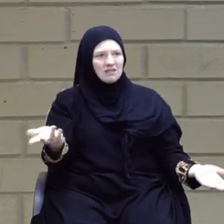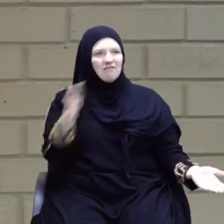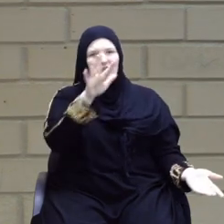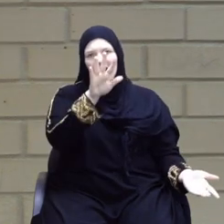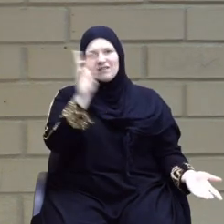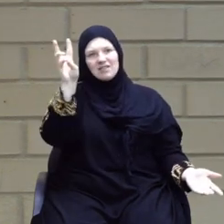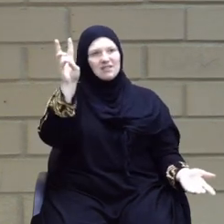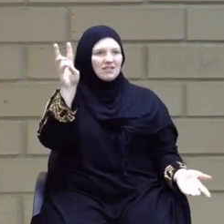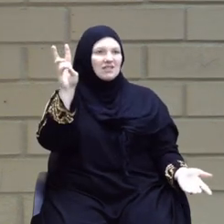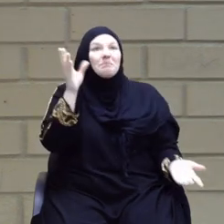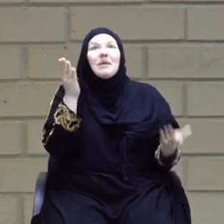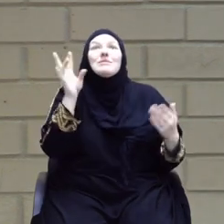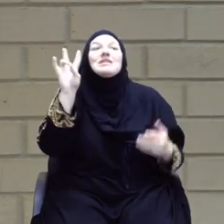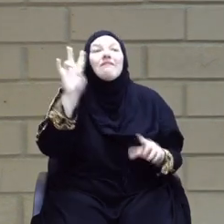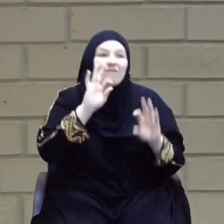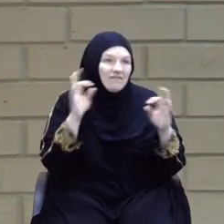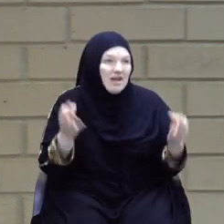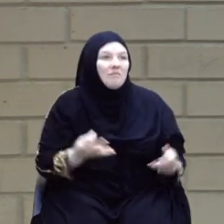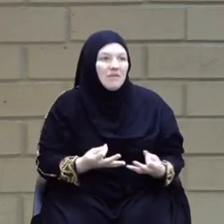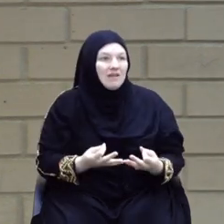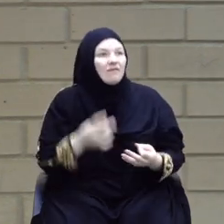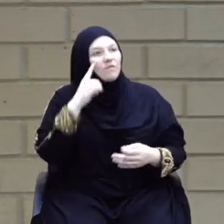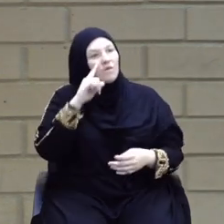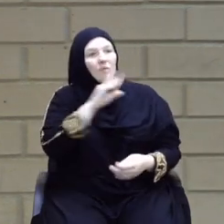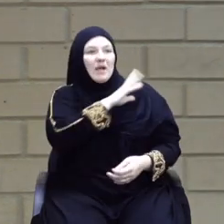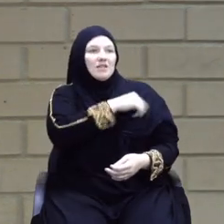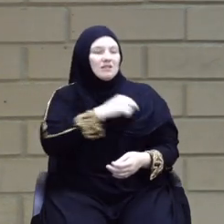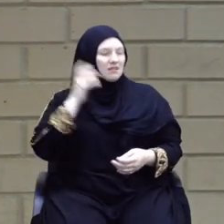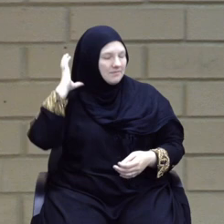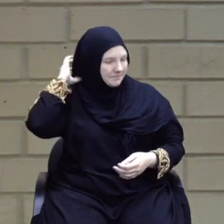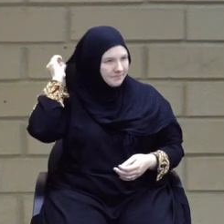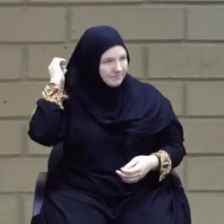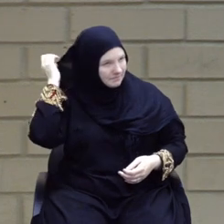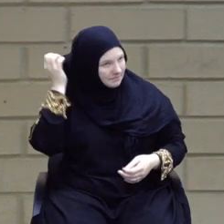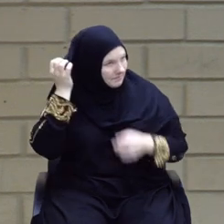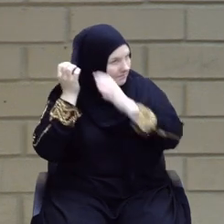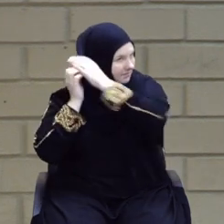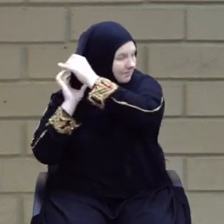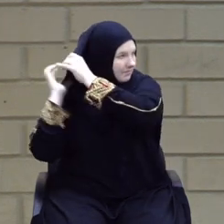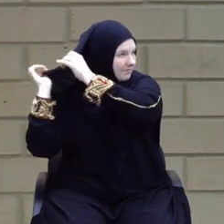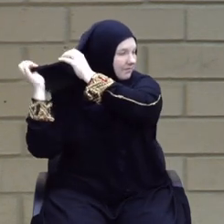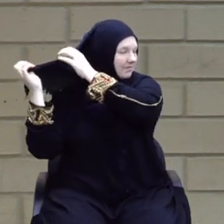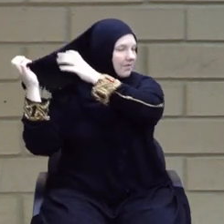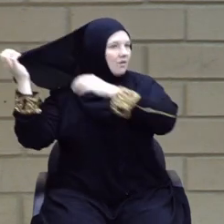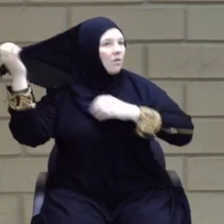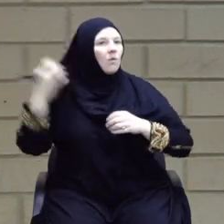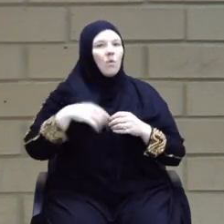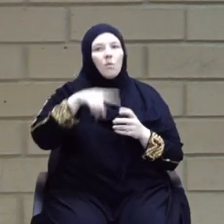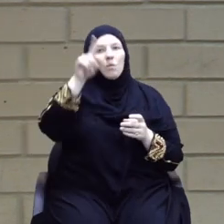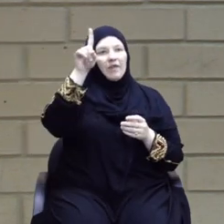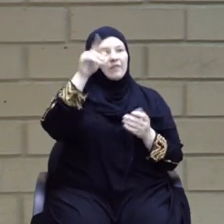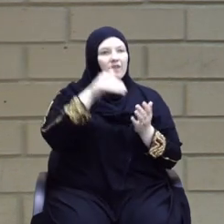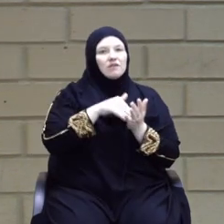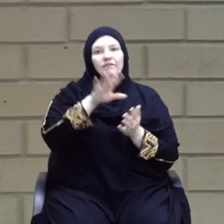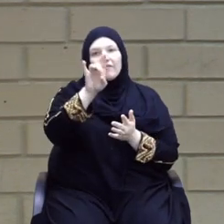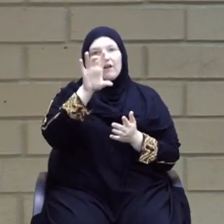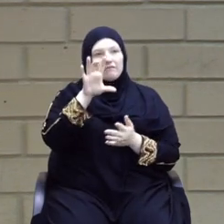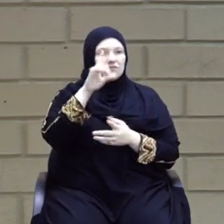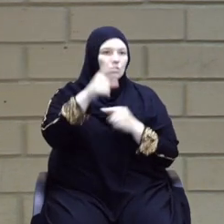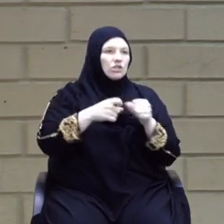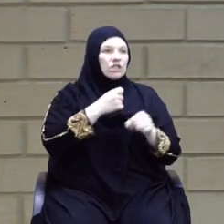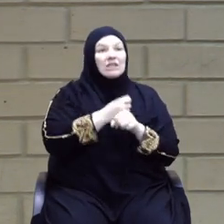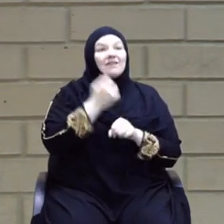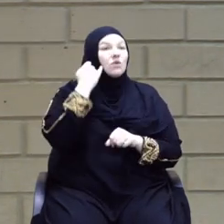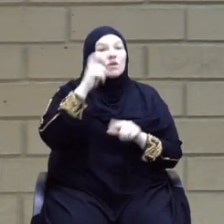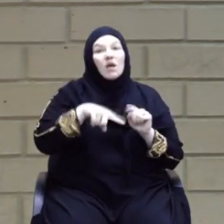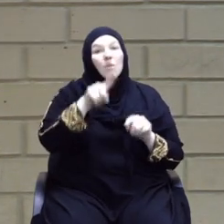can, more. $1,800 1 year, $150 a month. Even if you can't give the $150 a month or the